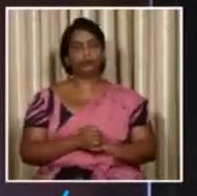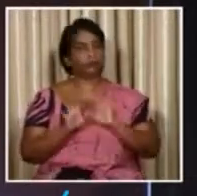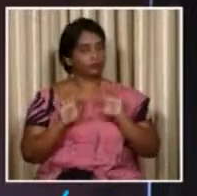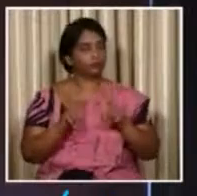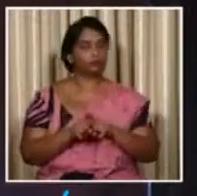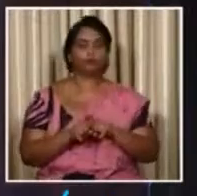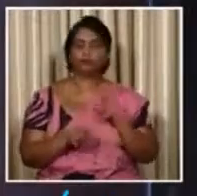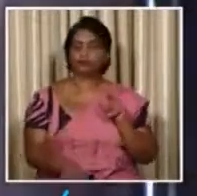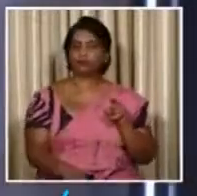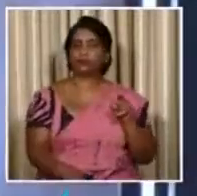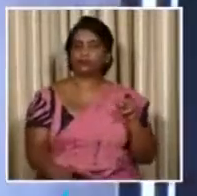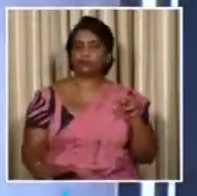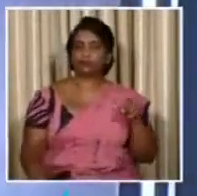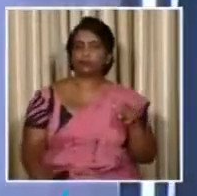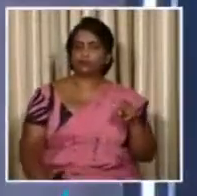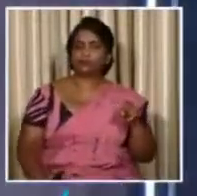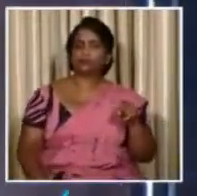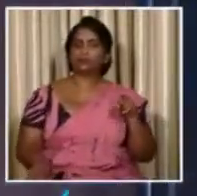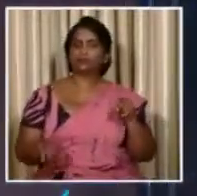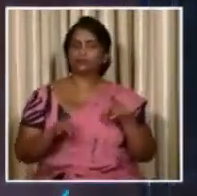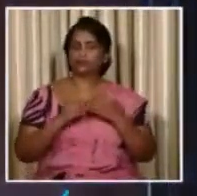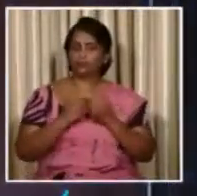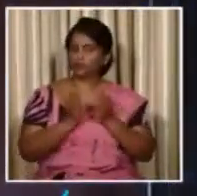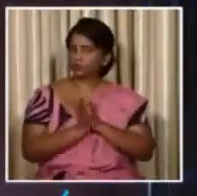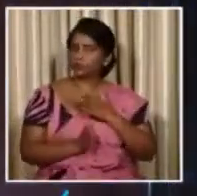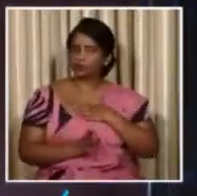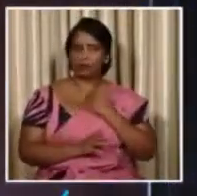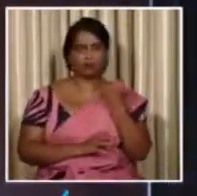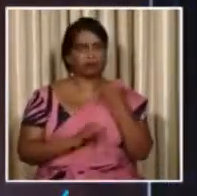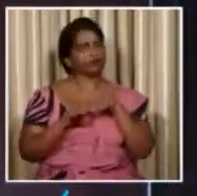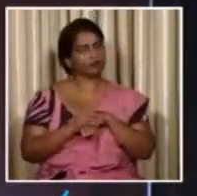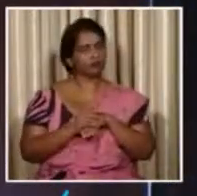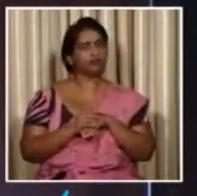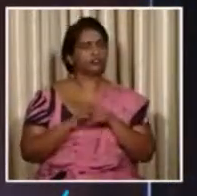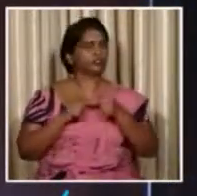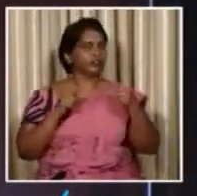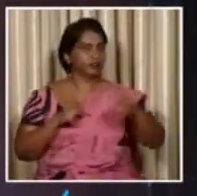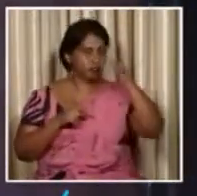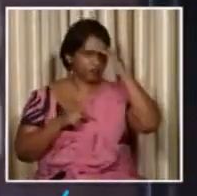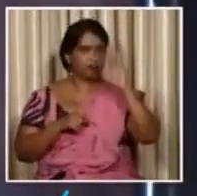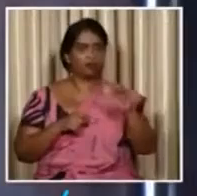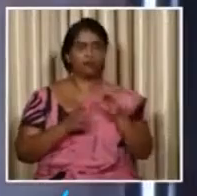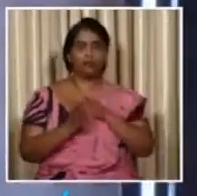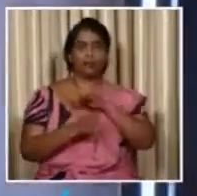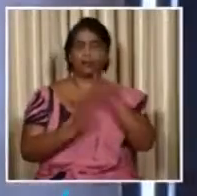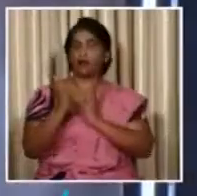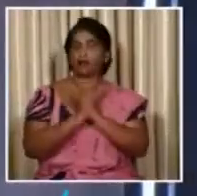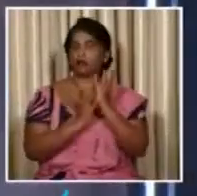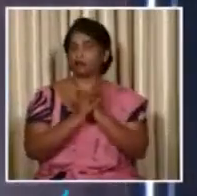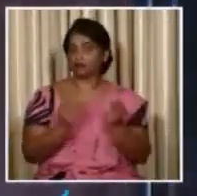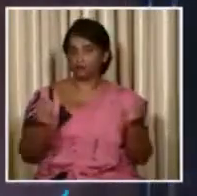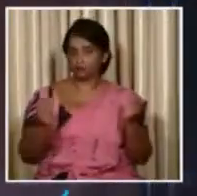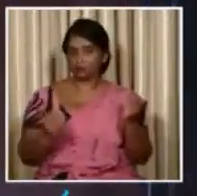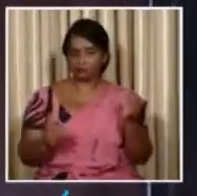rights, and so that he could remain in power and contest the election. Then decades later, we